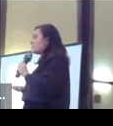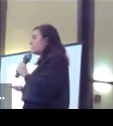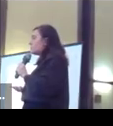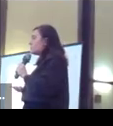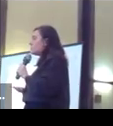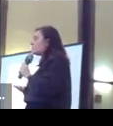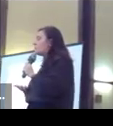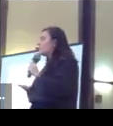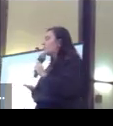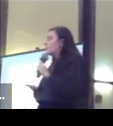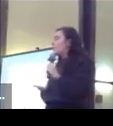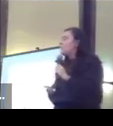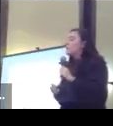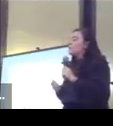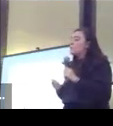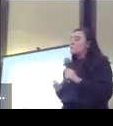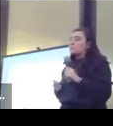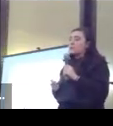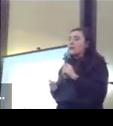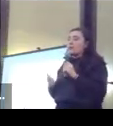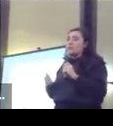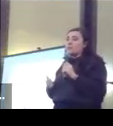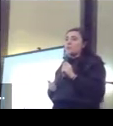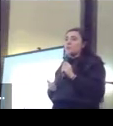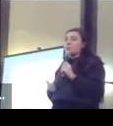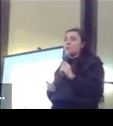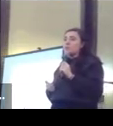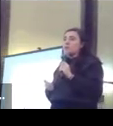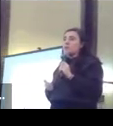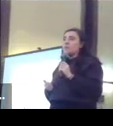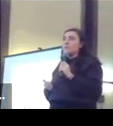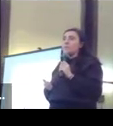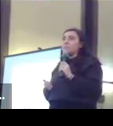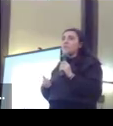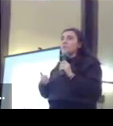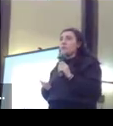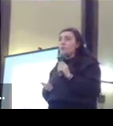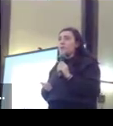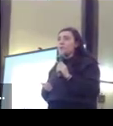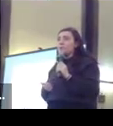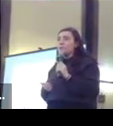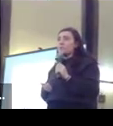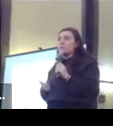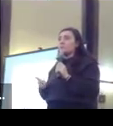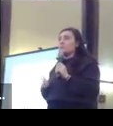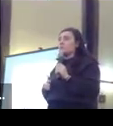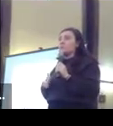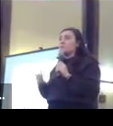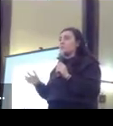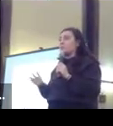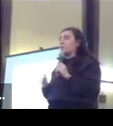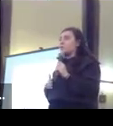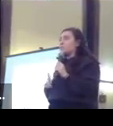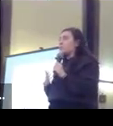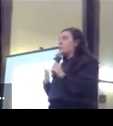to support these kinds of yet? It also looked at clustering strategic development and investment in several